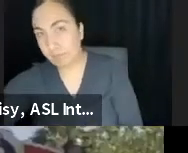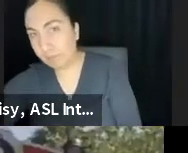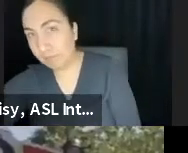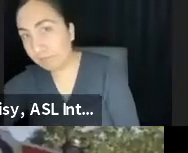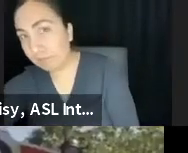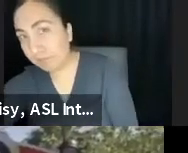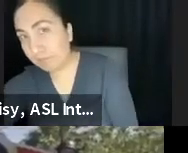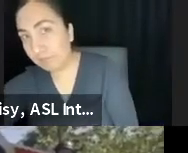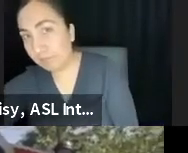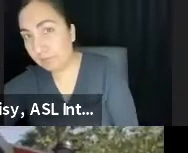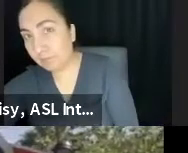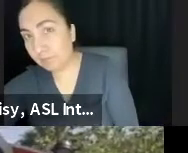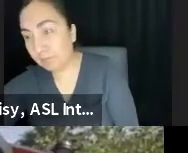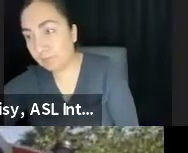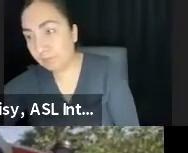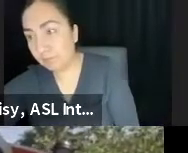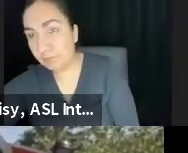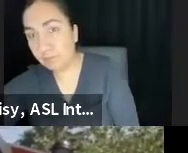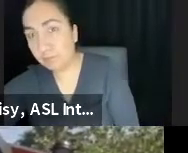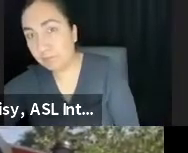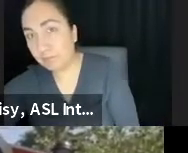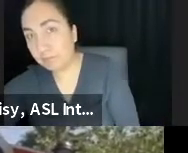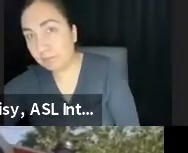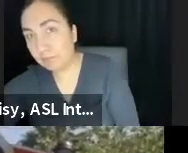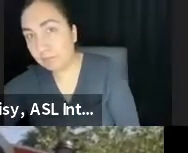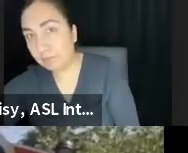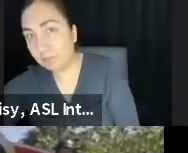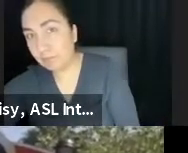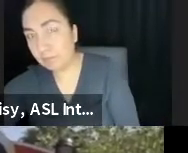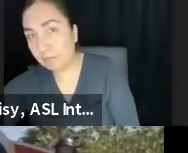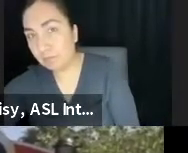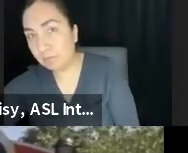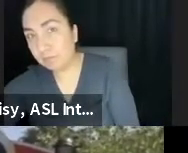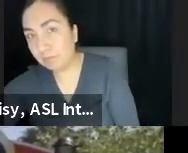Navajo Nation, Salt River Maricopa Indian Community,